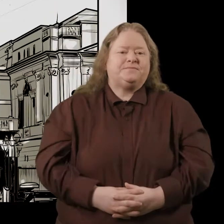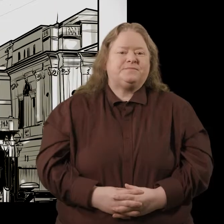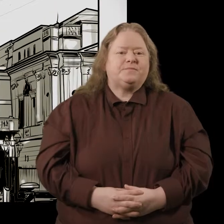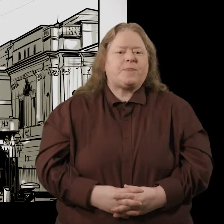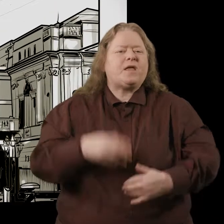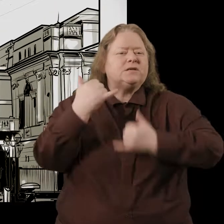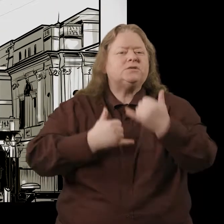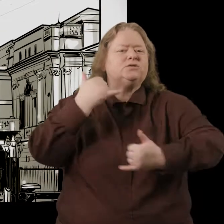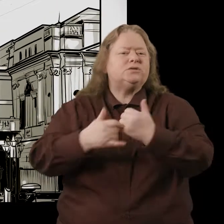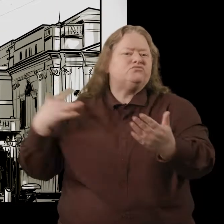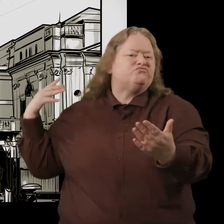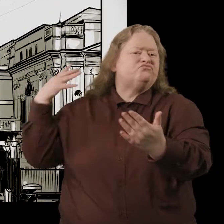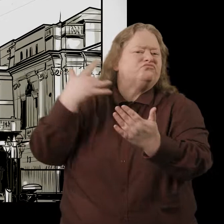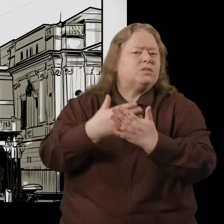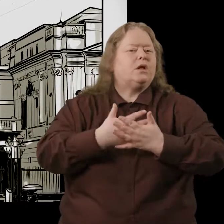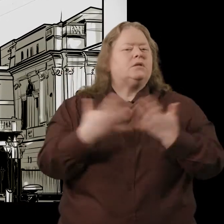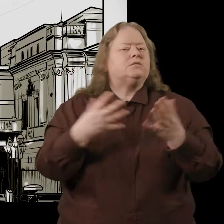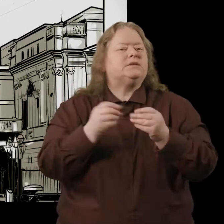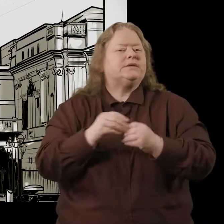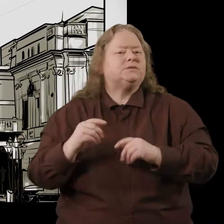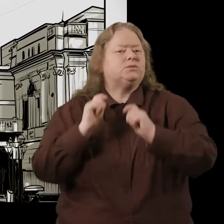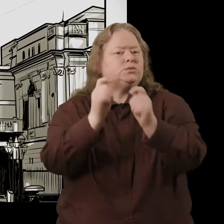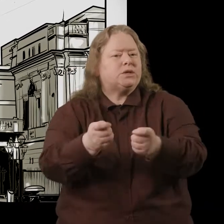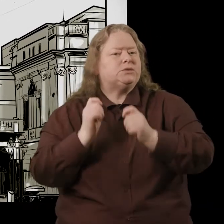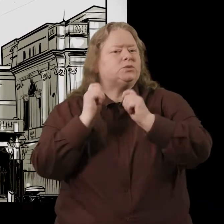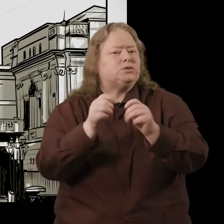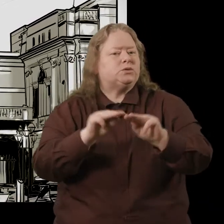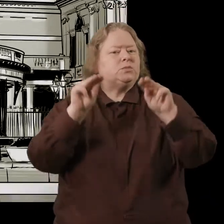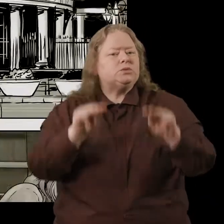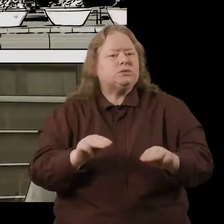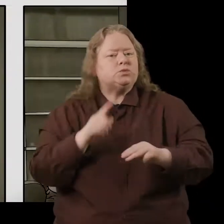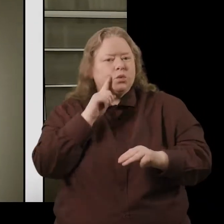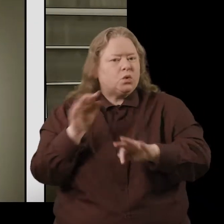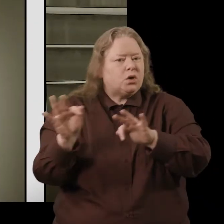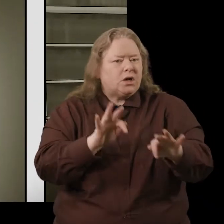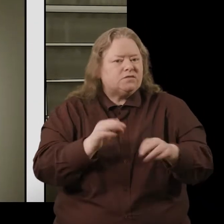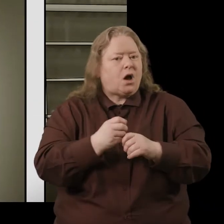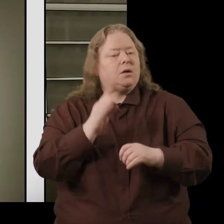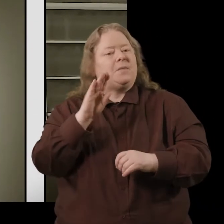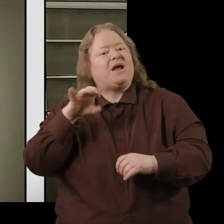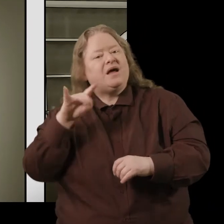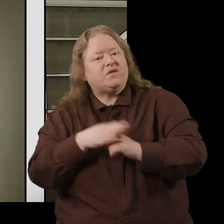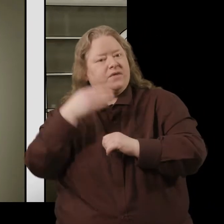Over the years, many objects have been donated to the museum to take care of on behalf of the Irish people.